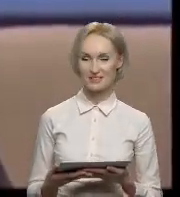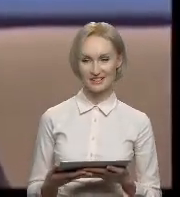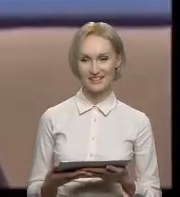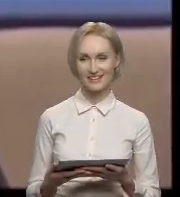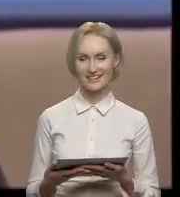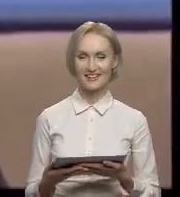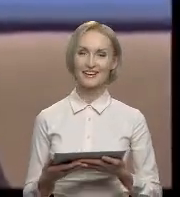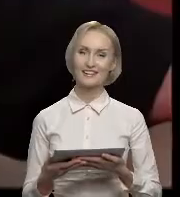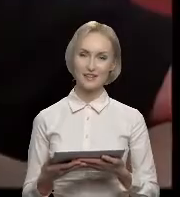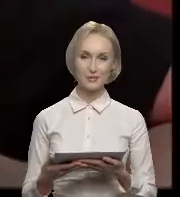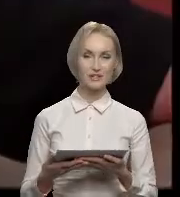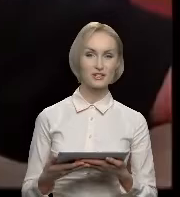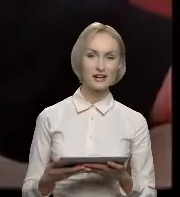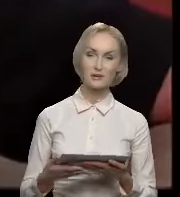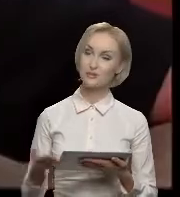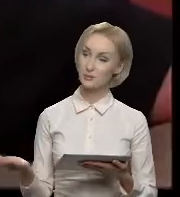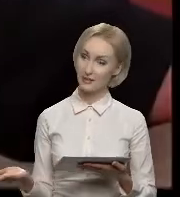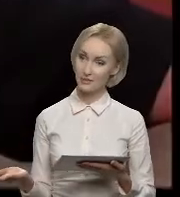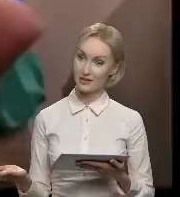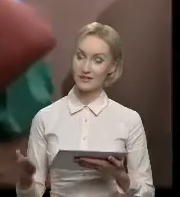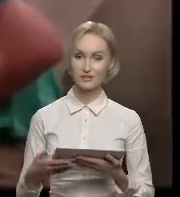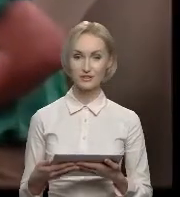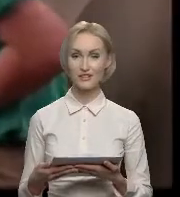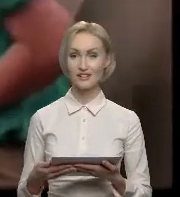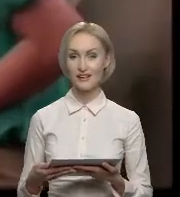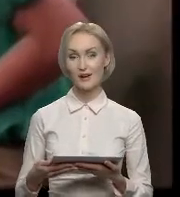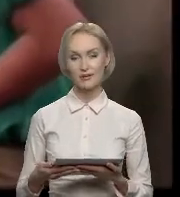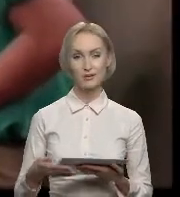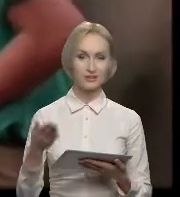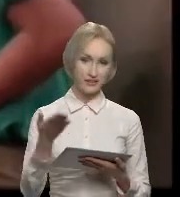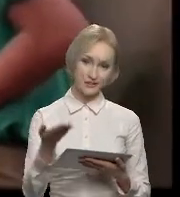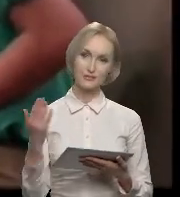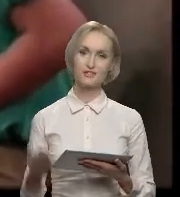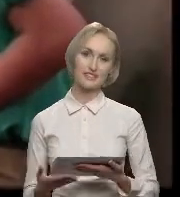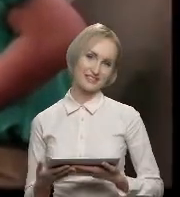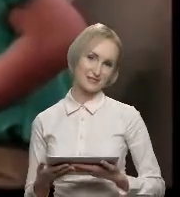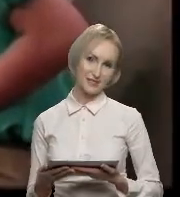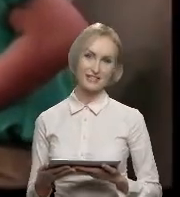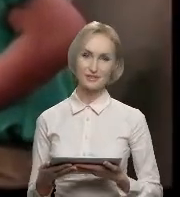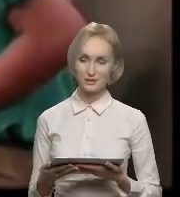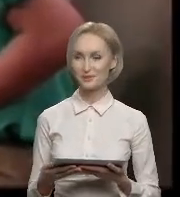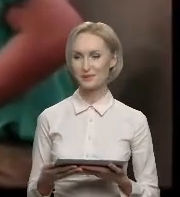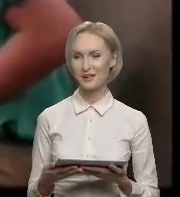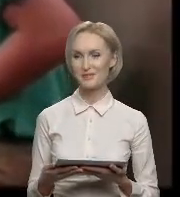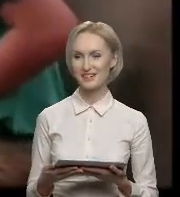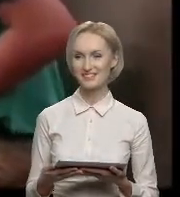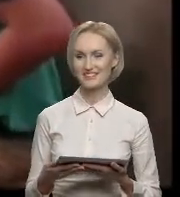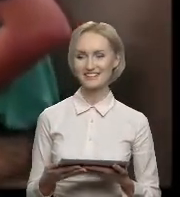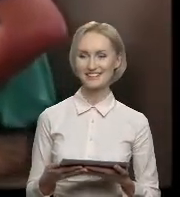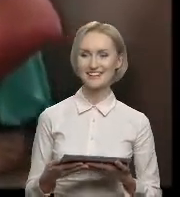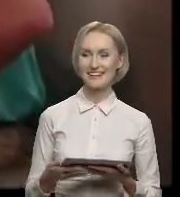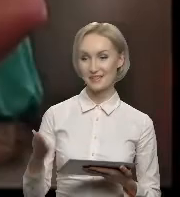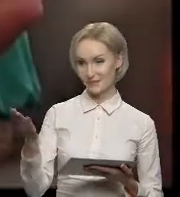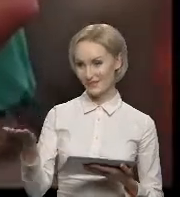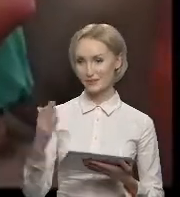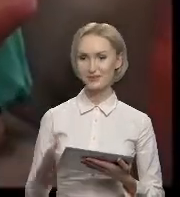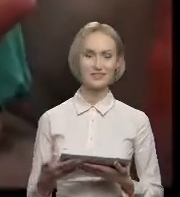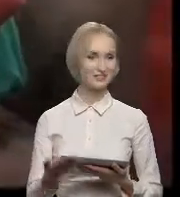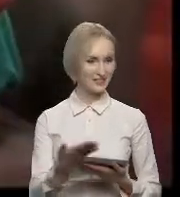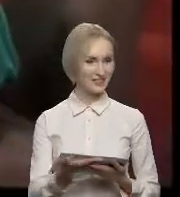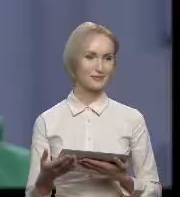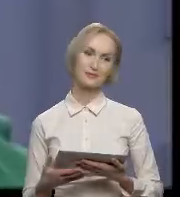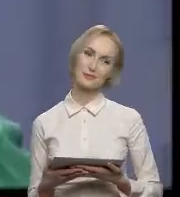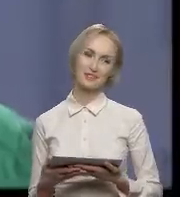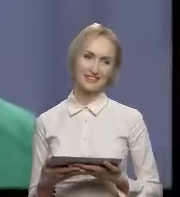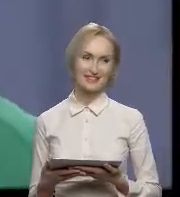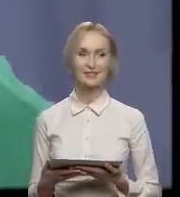you serious? Wow. Leave it at that. Let's deal you on the DNA. You slept with your boss. DNA drama coming up. Is he the baby daddy? Nope. Is he